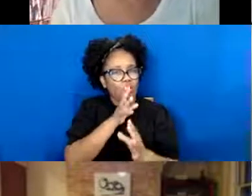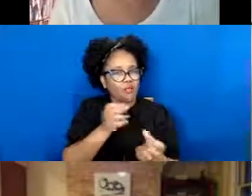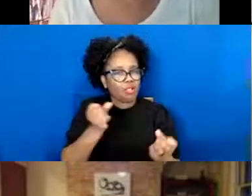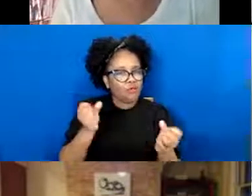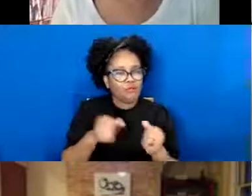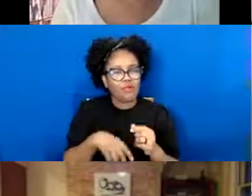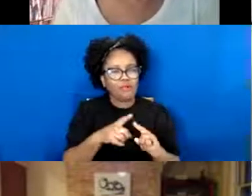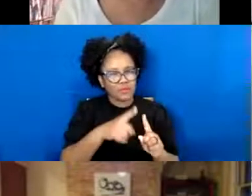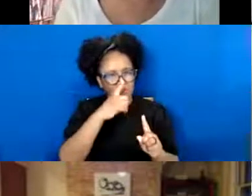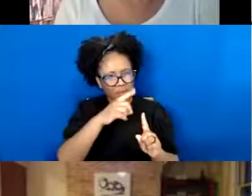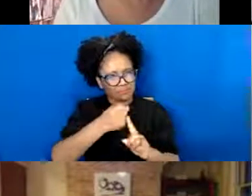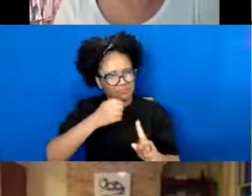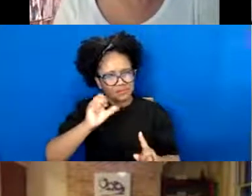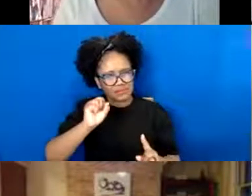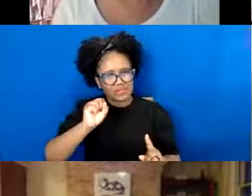I think it's because